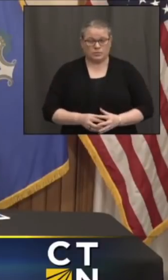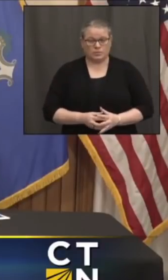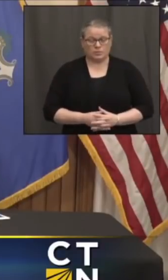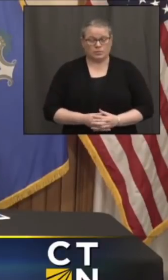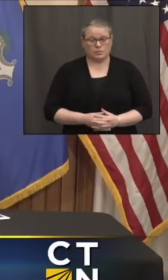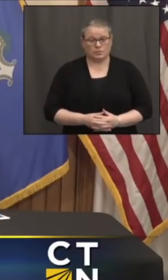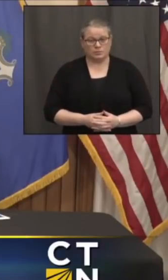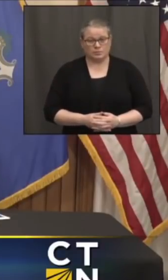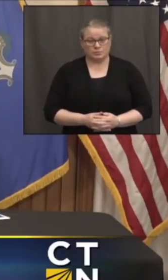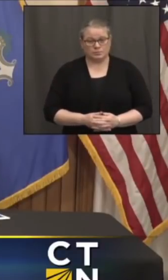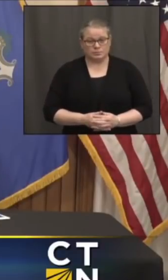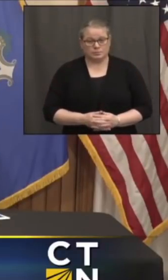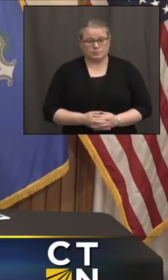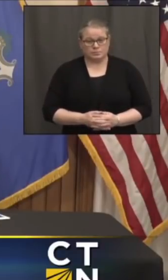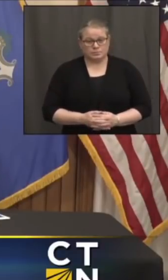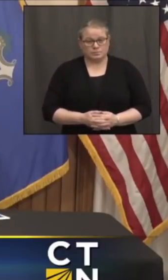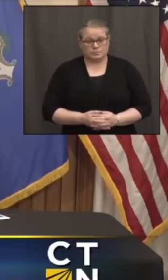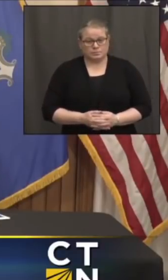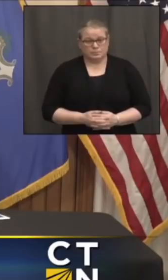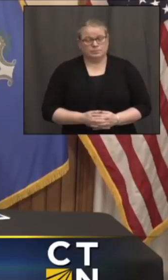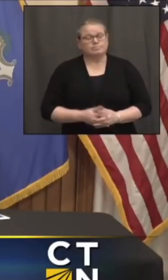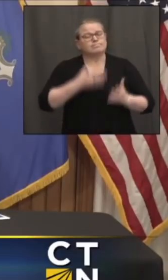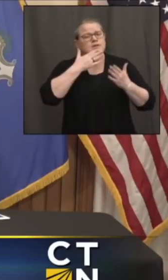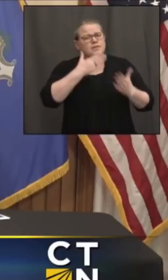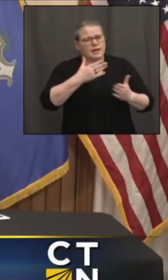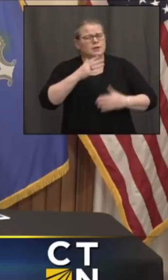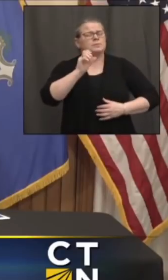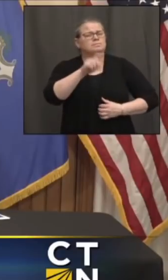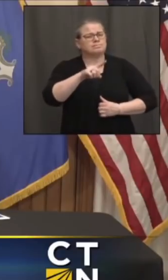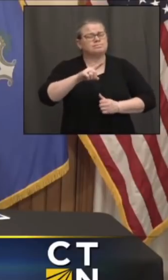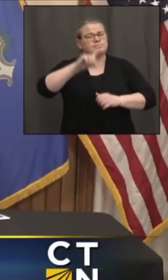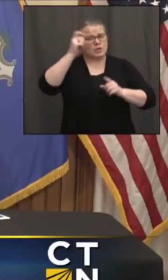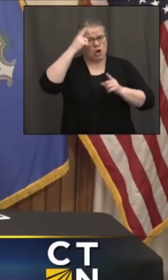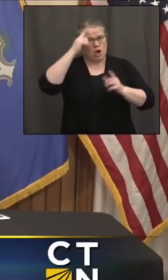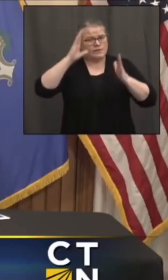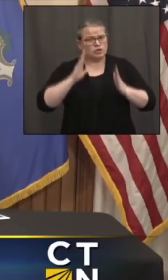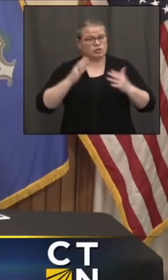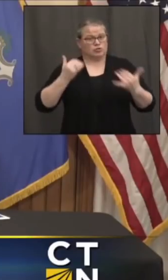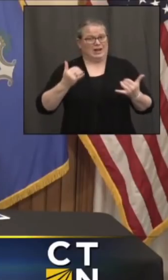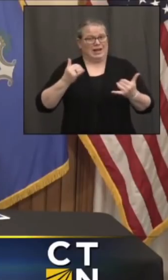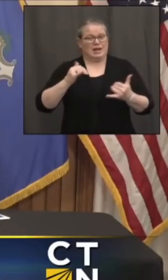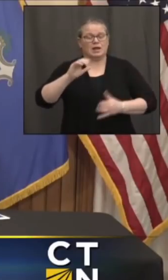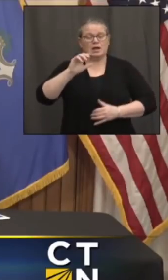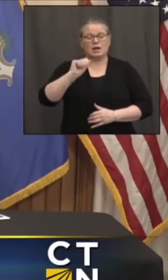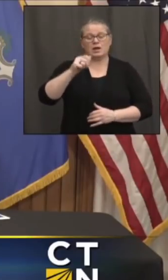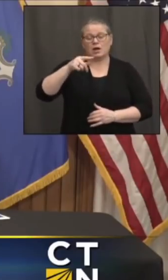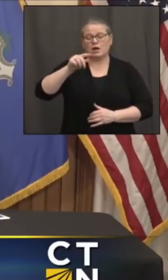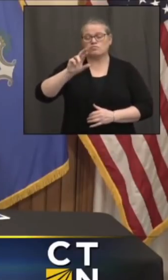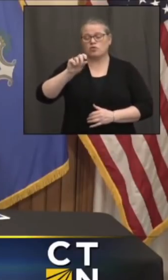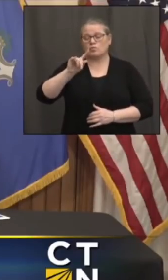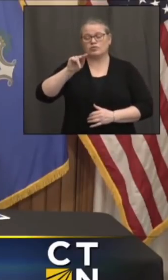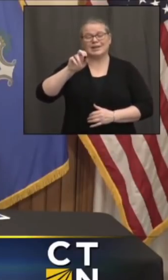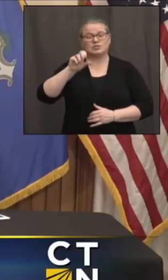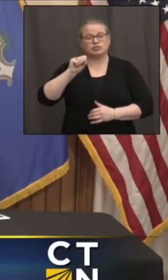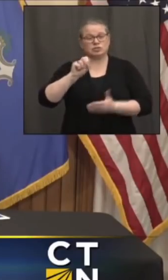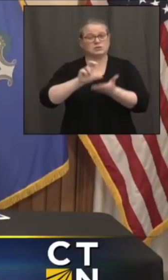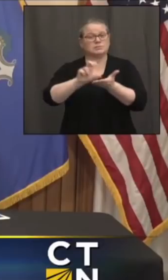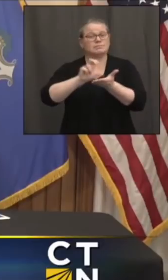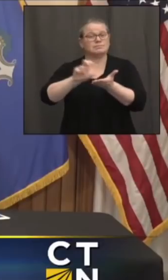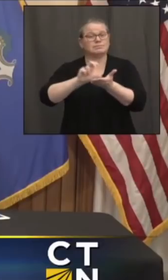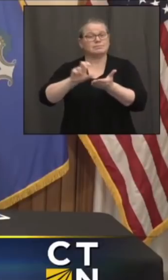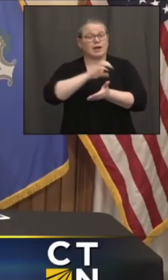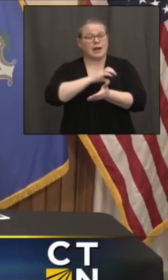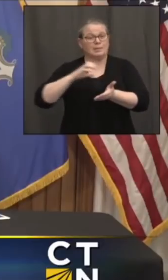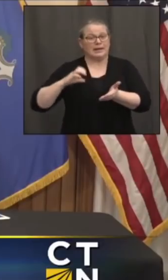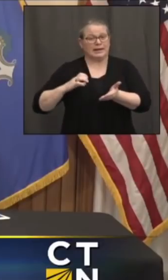Thanks, Max. Governor, it came up at appropriations today that some of your fellow Democrats said that there's